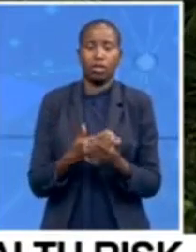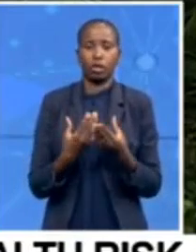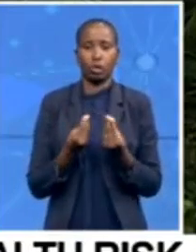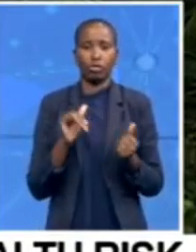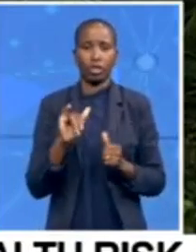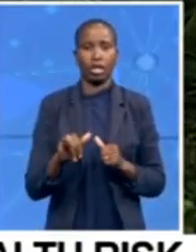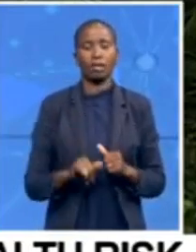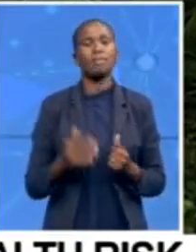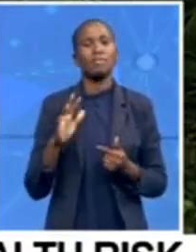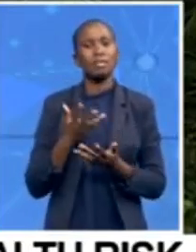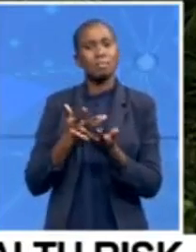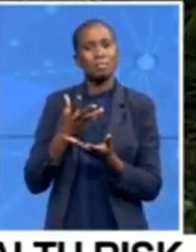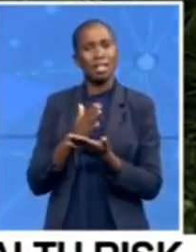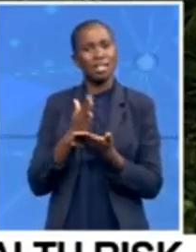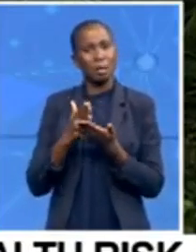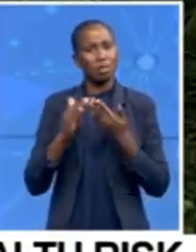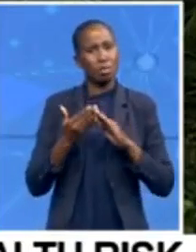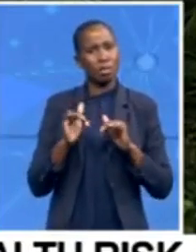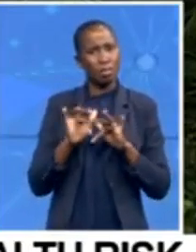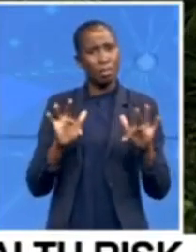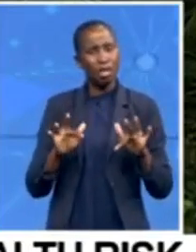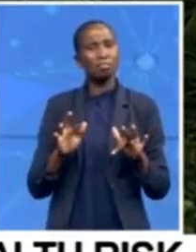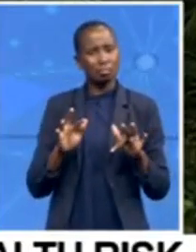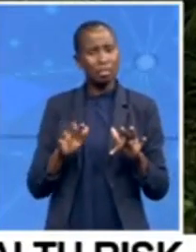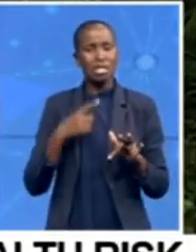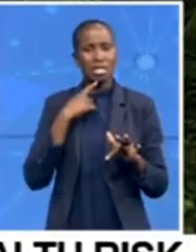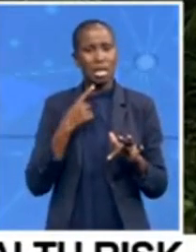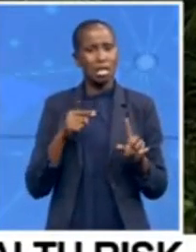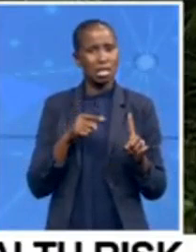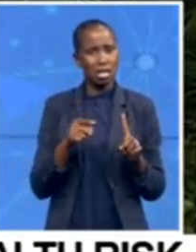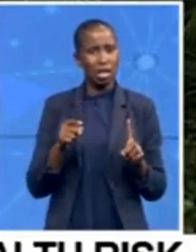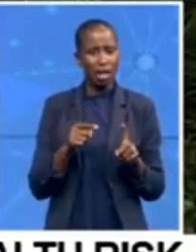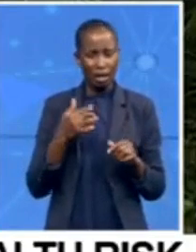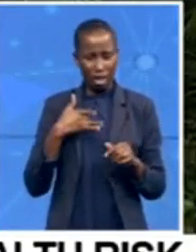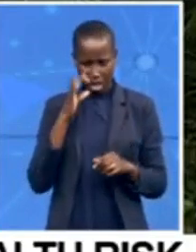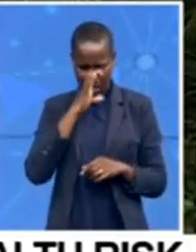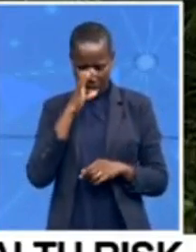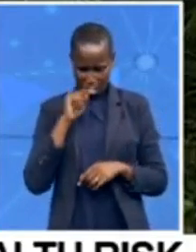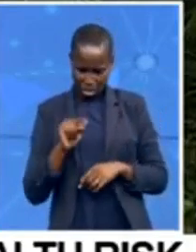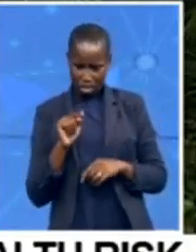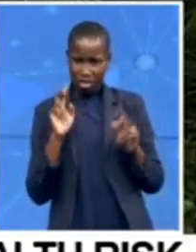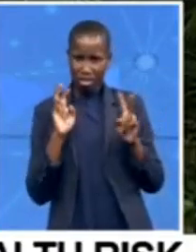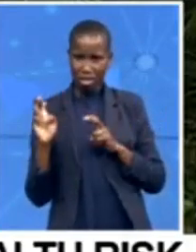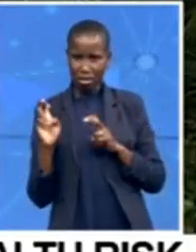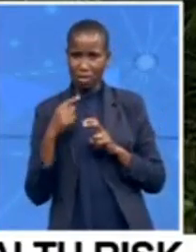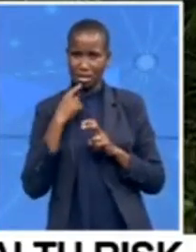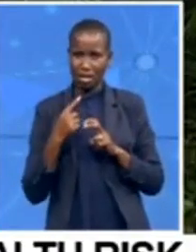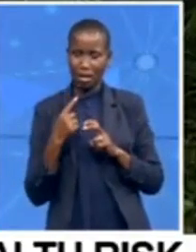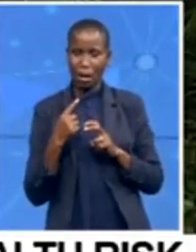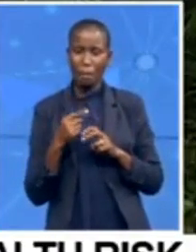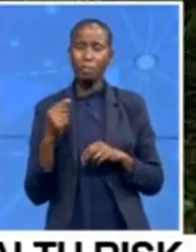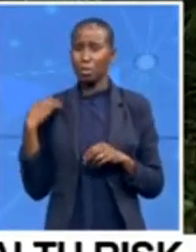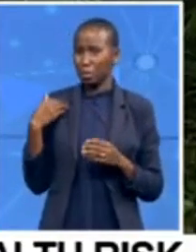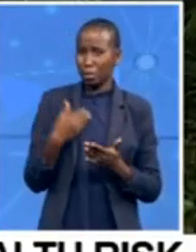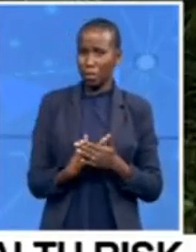within the Nelson Mandela Bay who say that they have been suspicious of this issue, saying that it has been some time now. They have